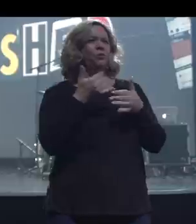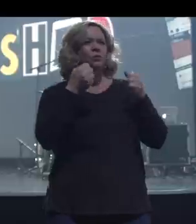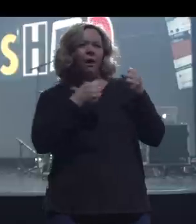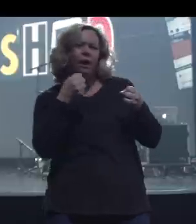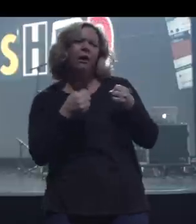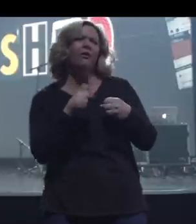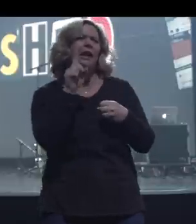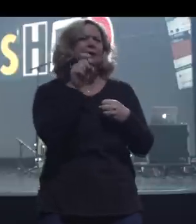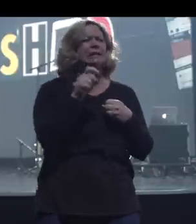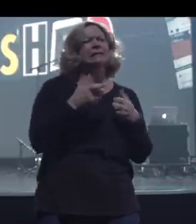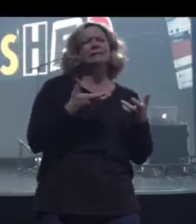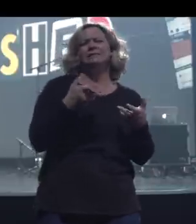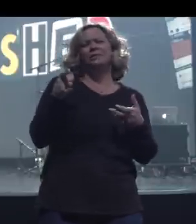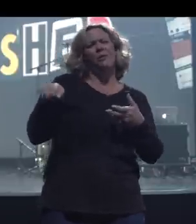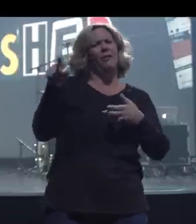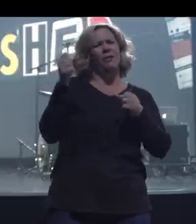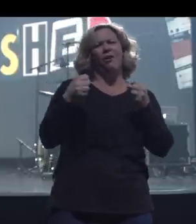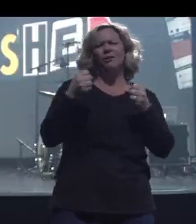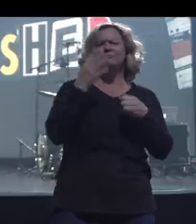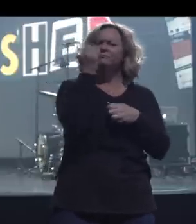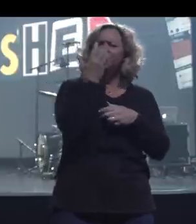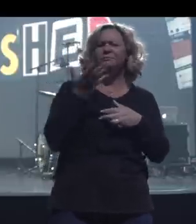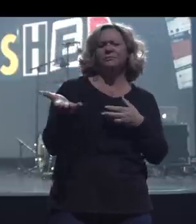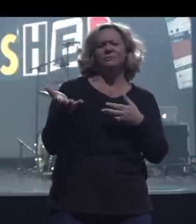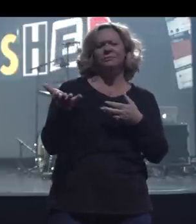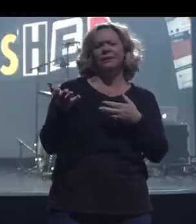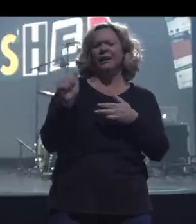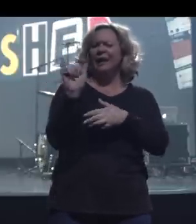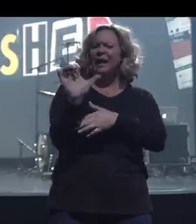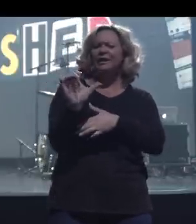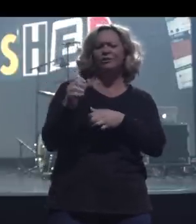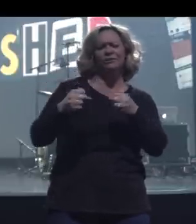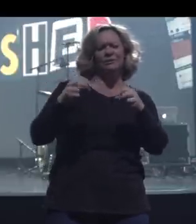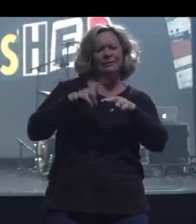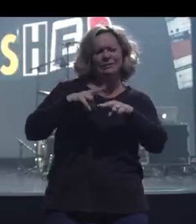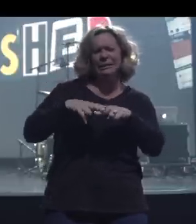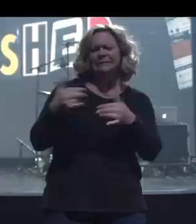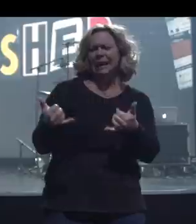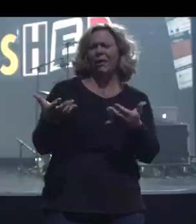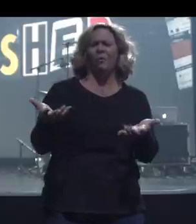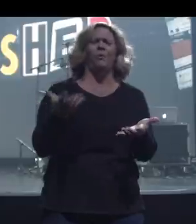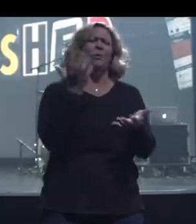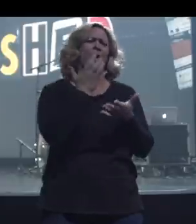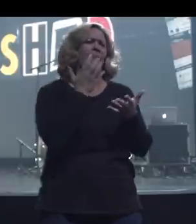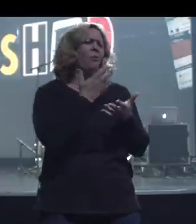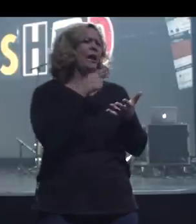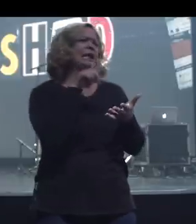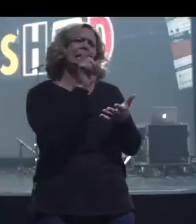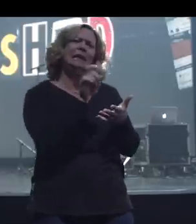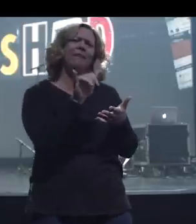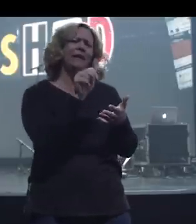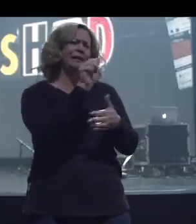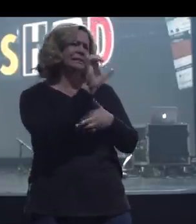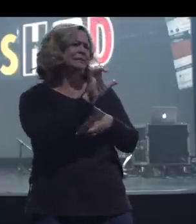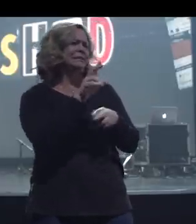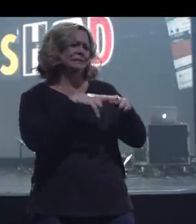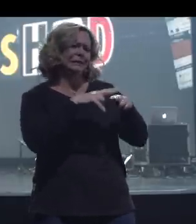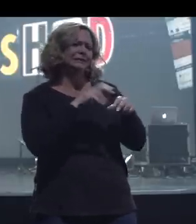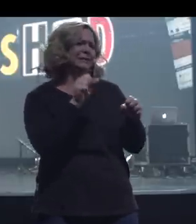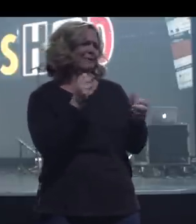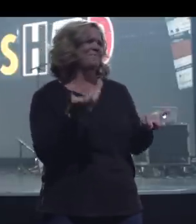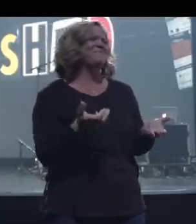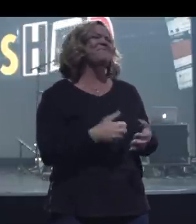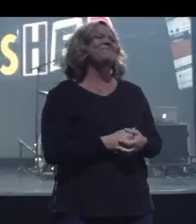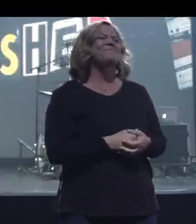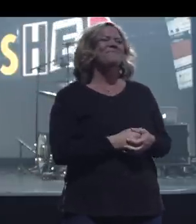I just kind of need the new car. I mean, they have air conditioned seats now that come up. I mean, I need that. Or, you know,